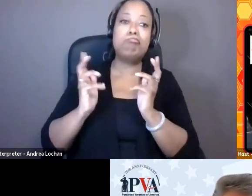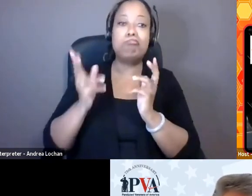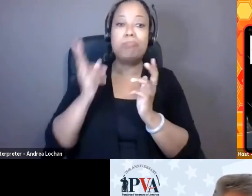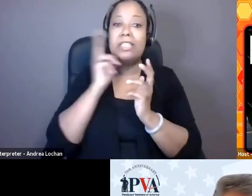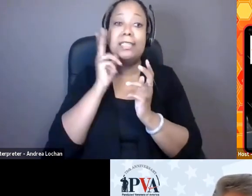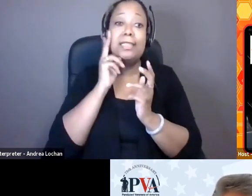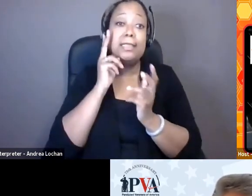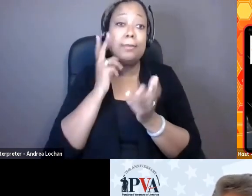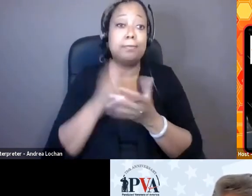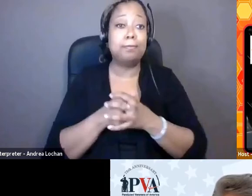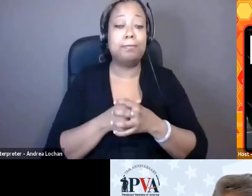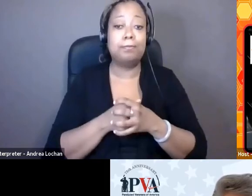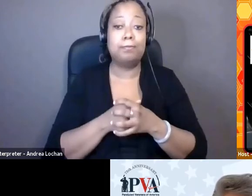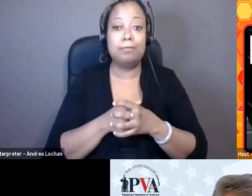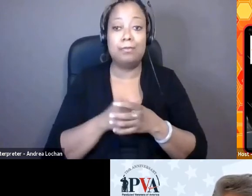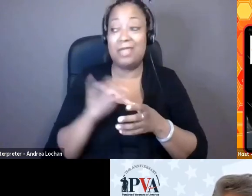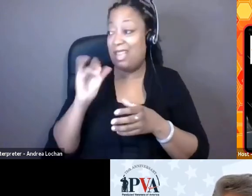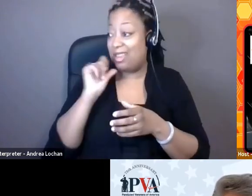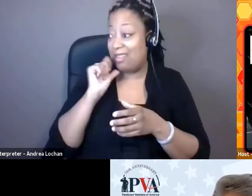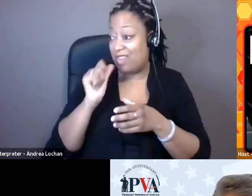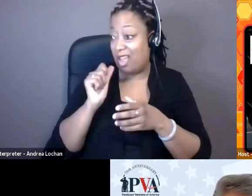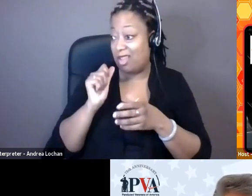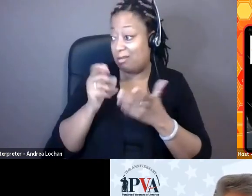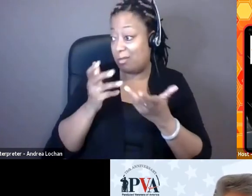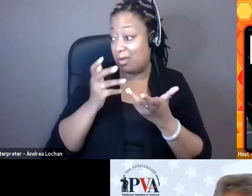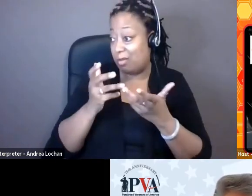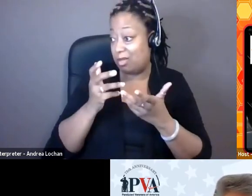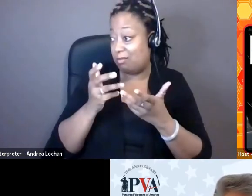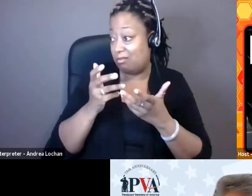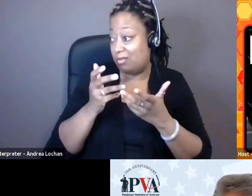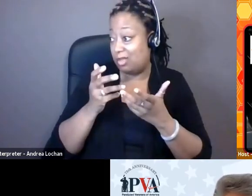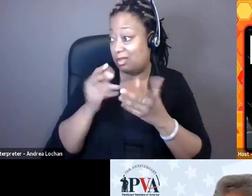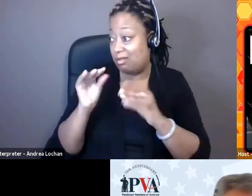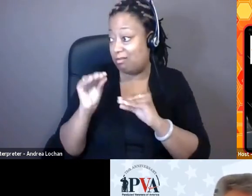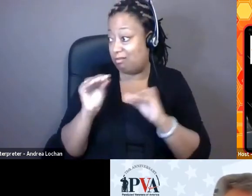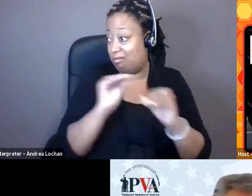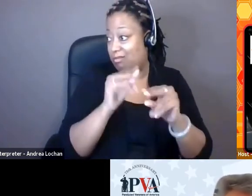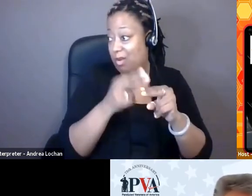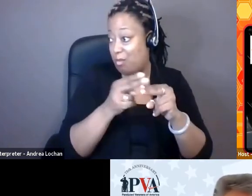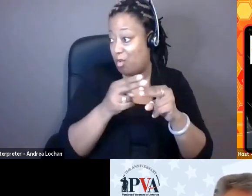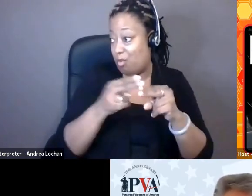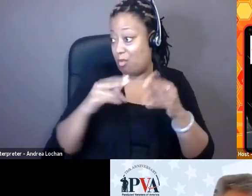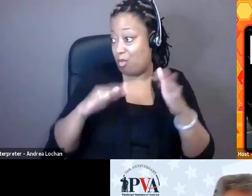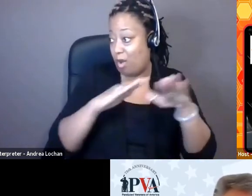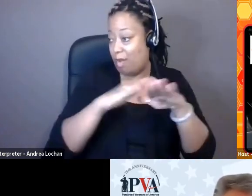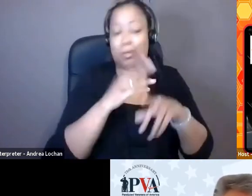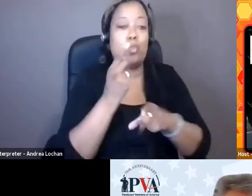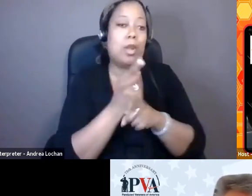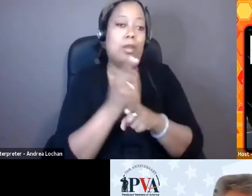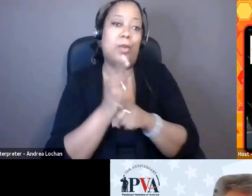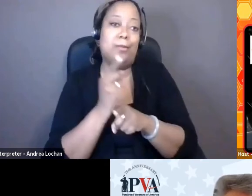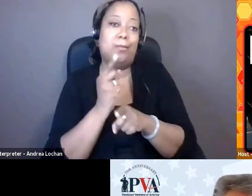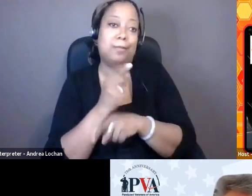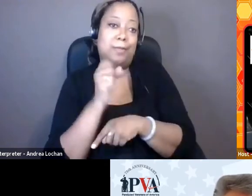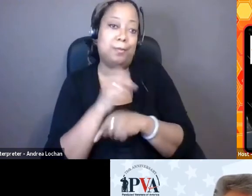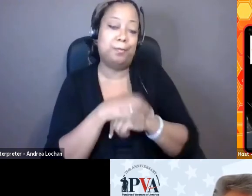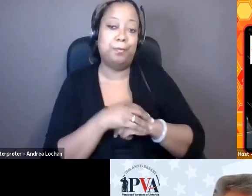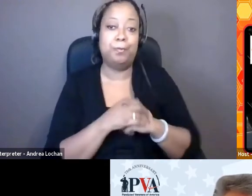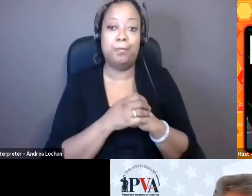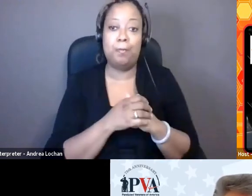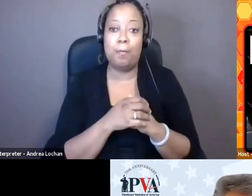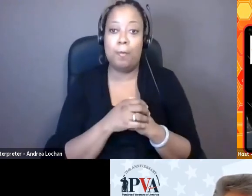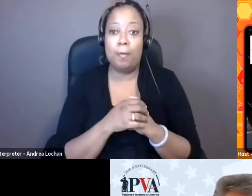goes. Okay, and if not, probably just getting a portable ramp, right, to put into Right. Okay. Yeah. Sounds good. All right,